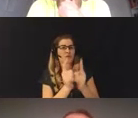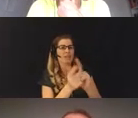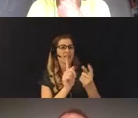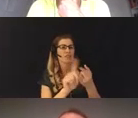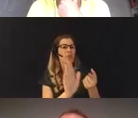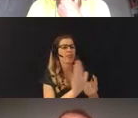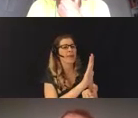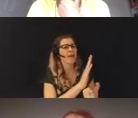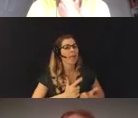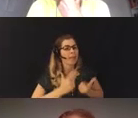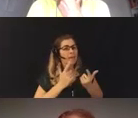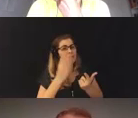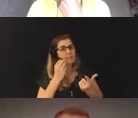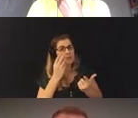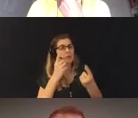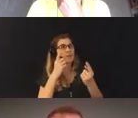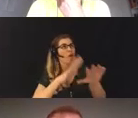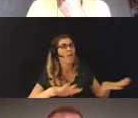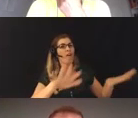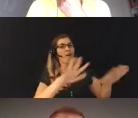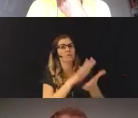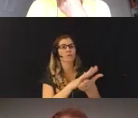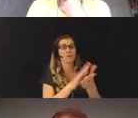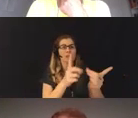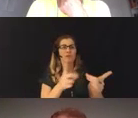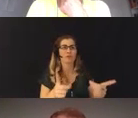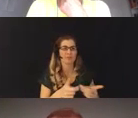experiences across the entire school district.